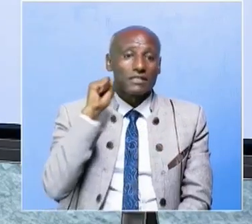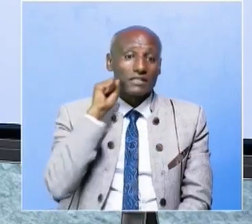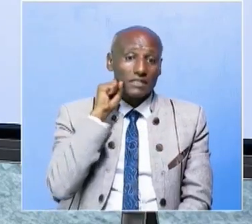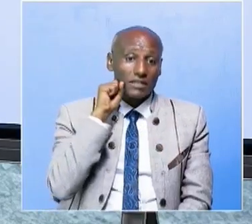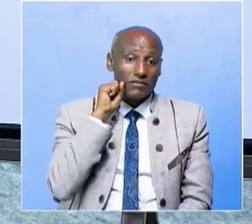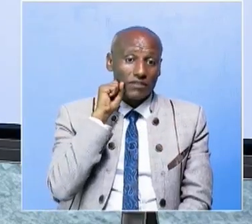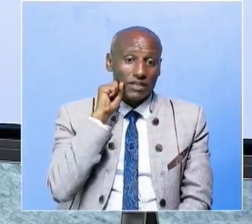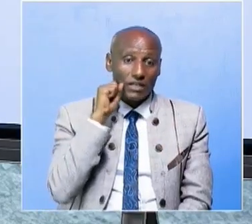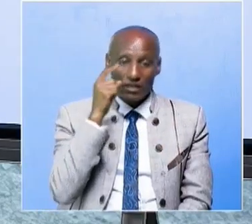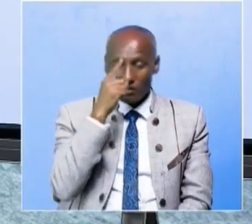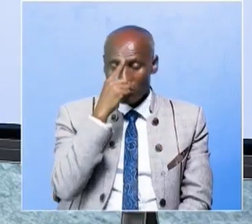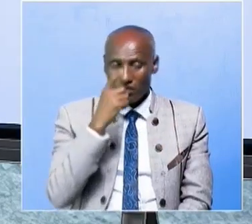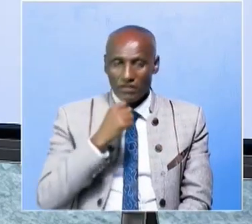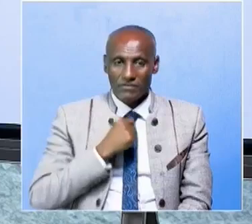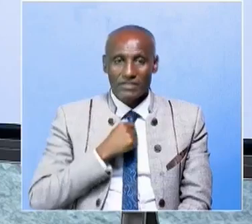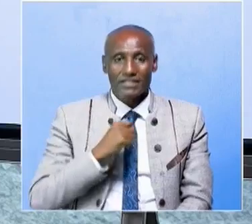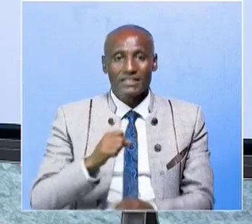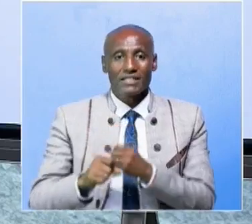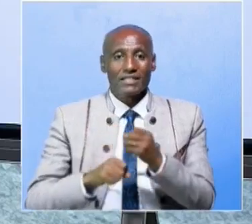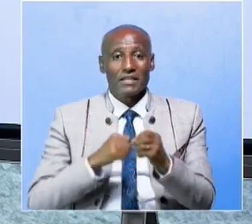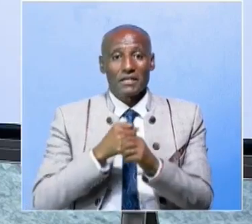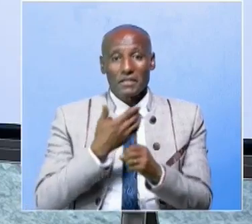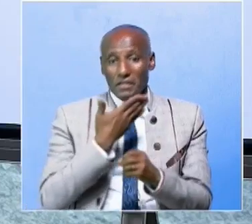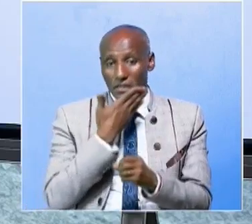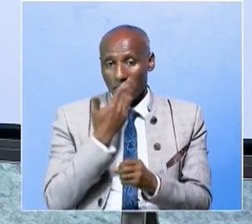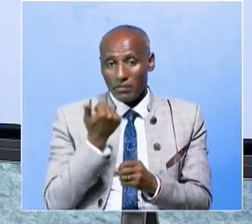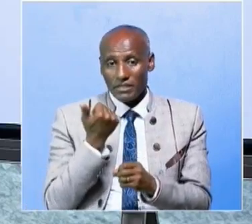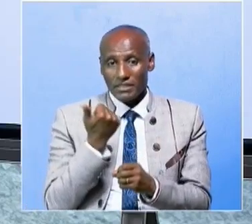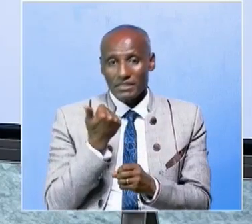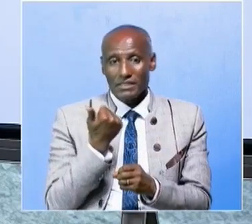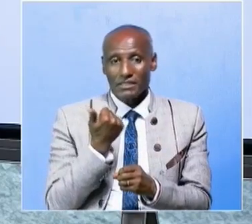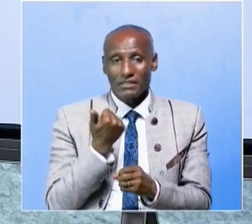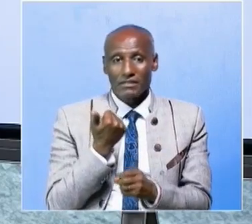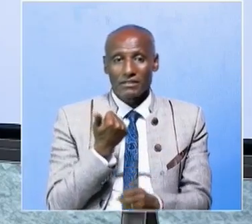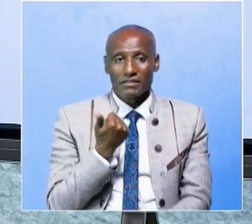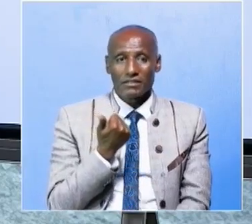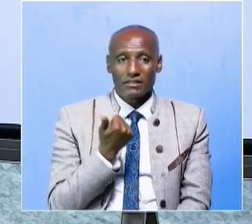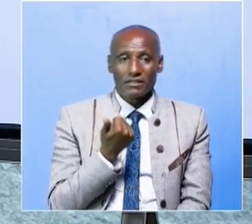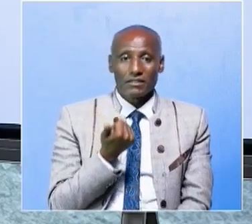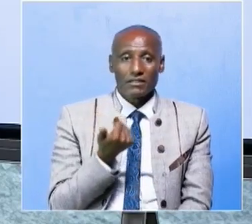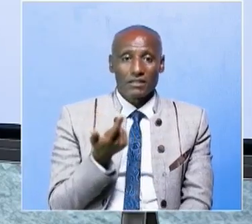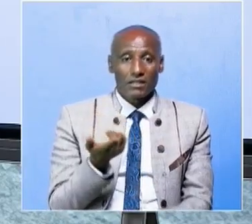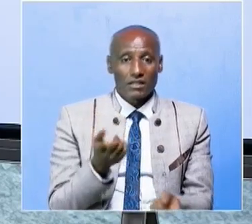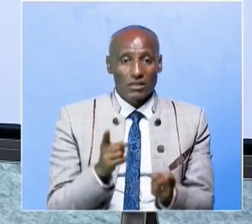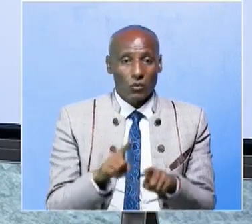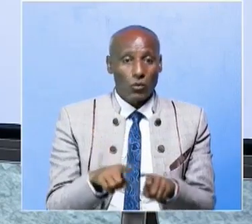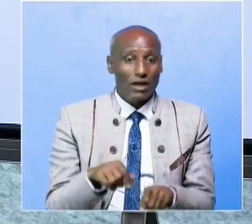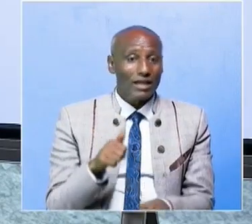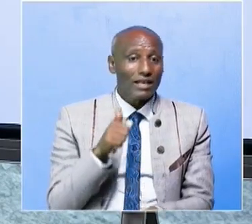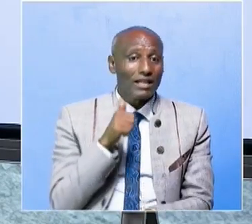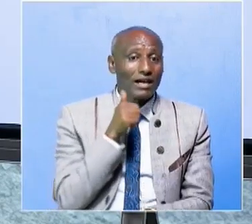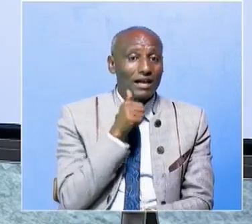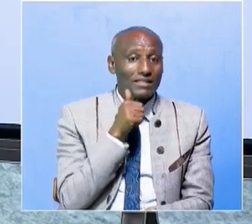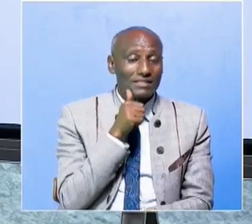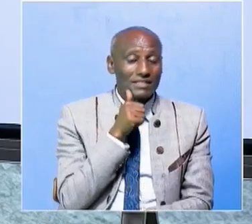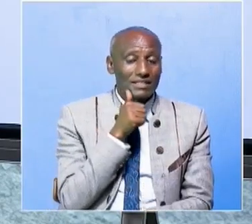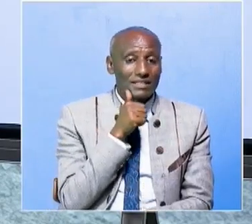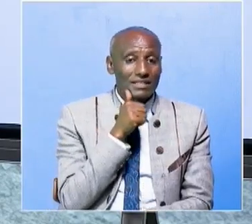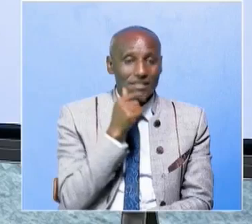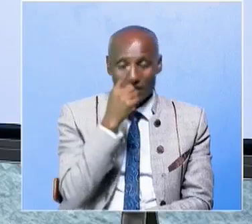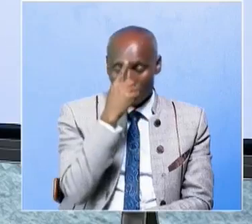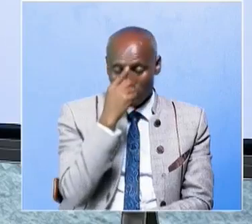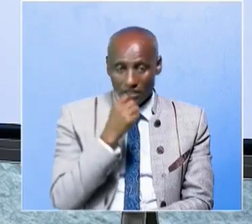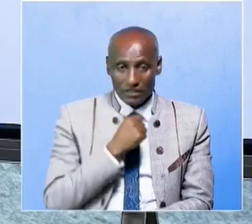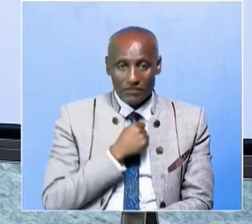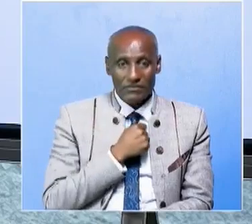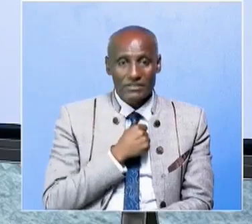best subject because it helps her understand the world better, while Aster believes that English is the